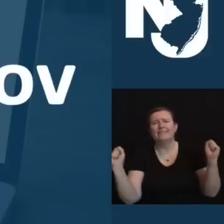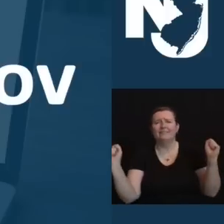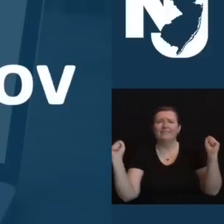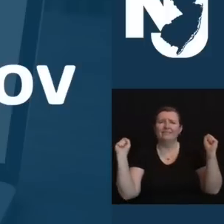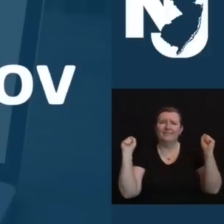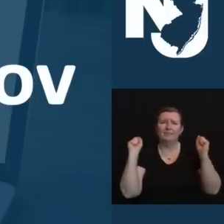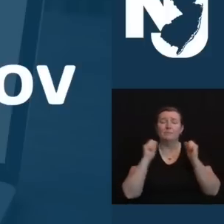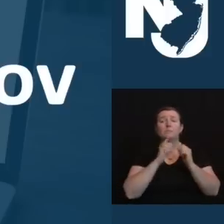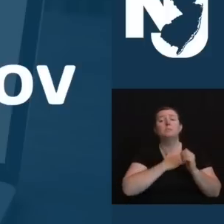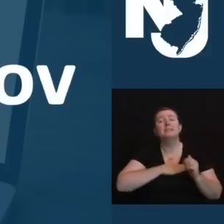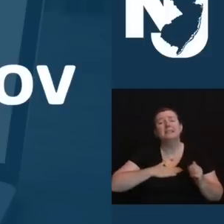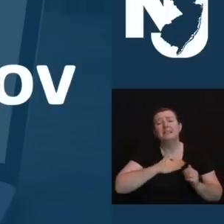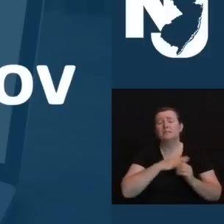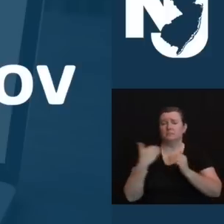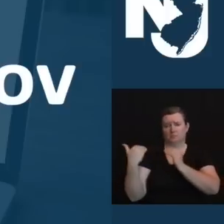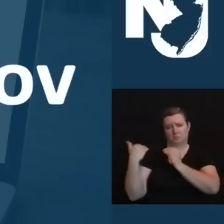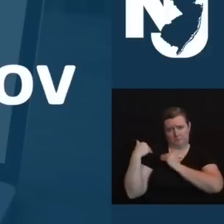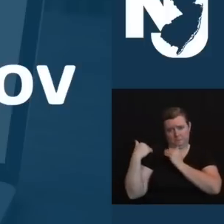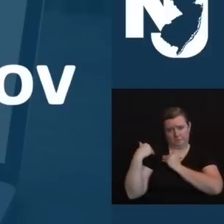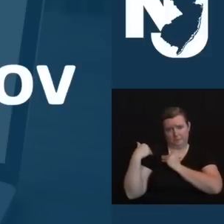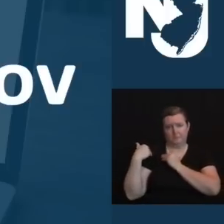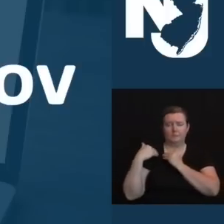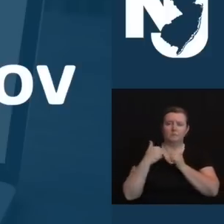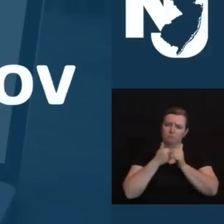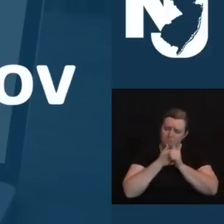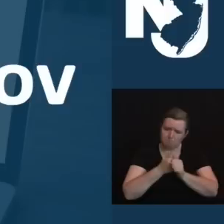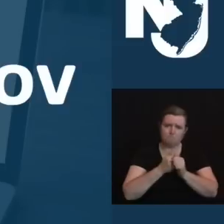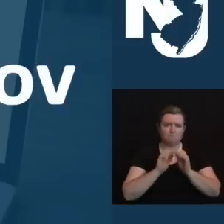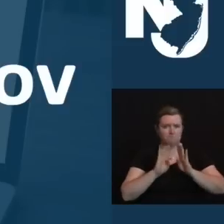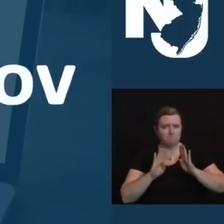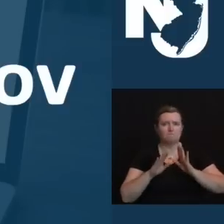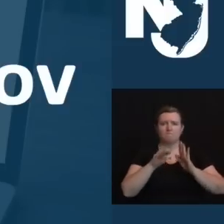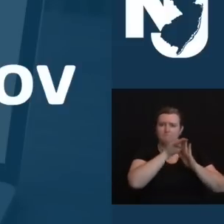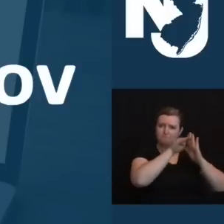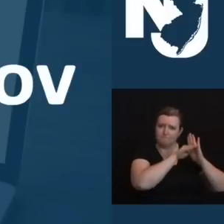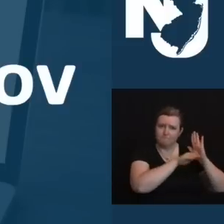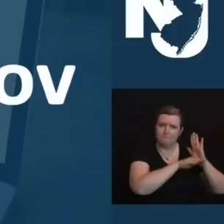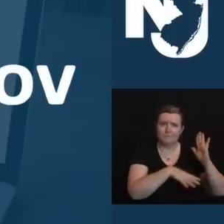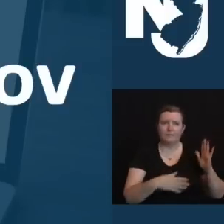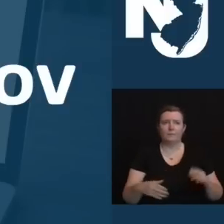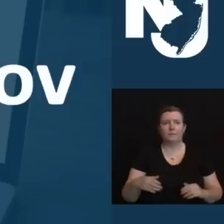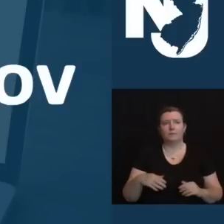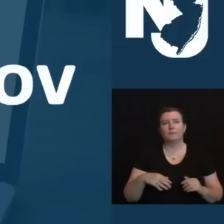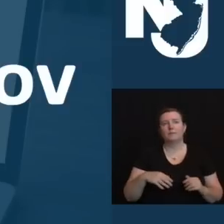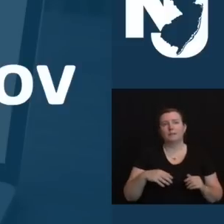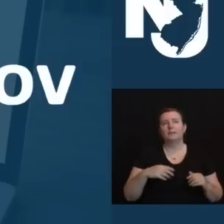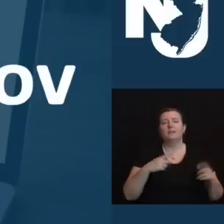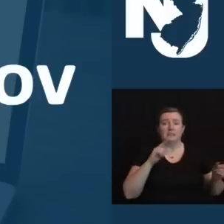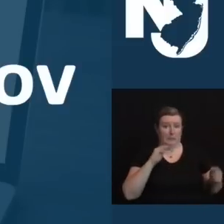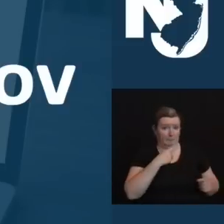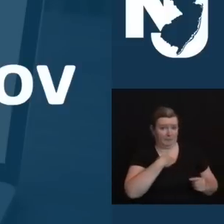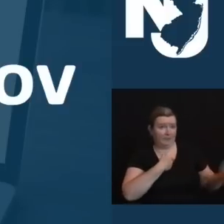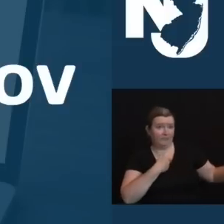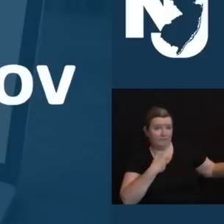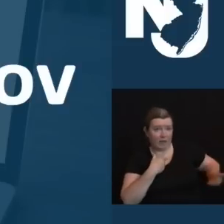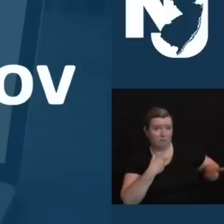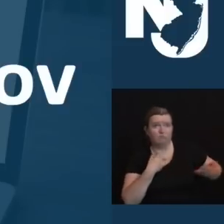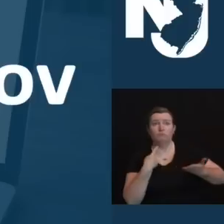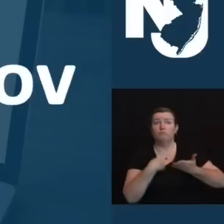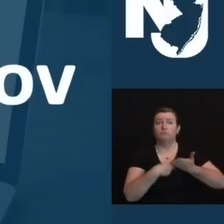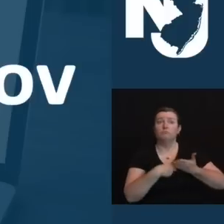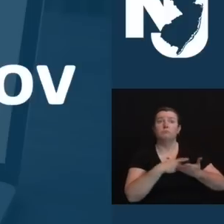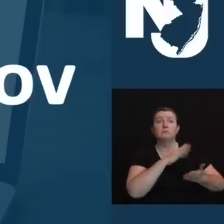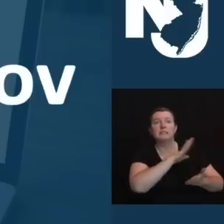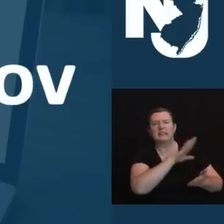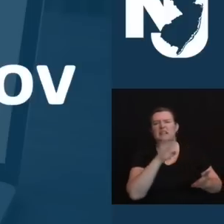please be responsible in your behavior. Next, I've asked Tim to join us today to speak a little bit more on the efforts of the EDA